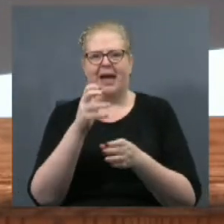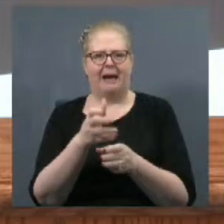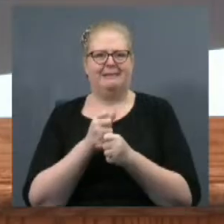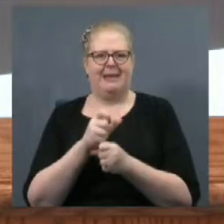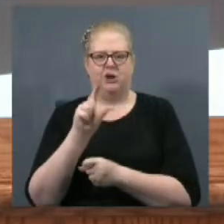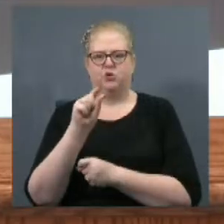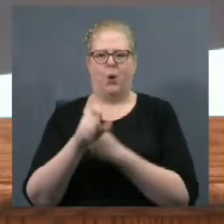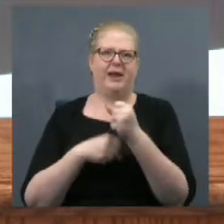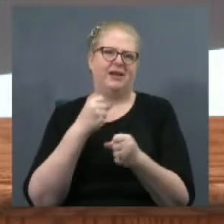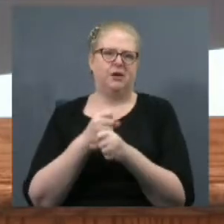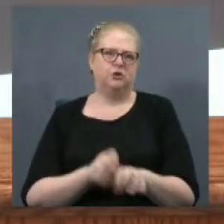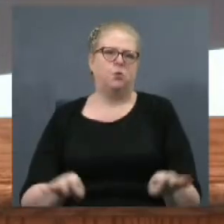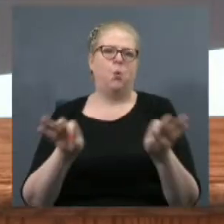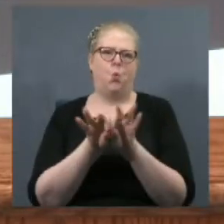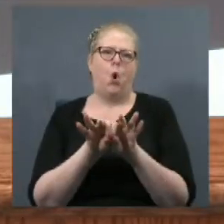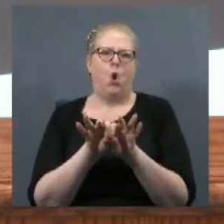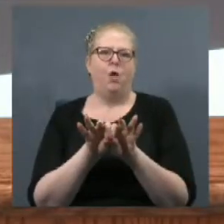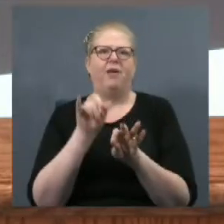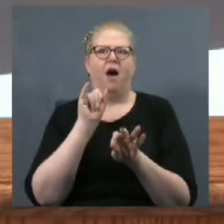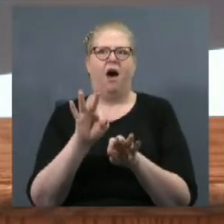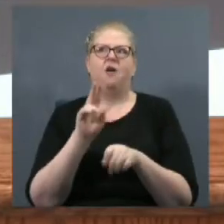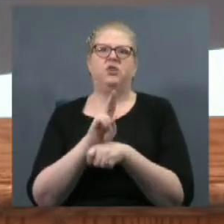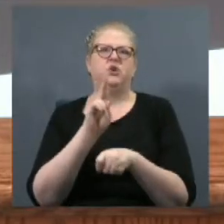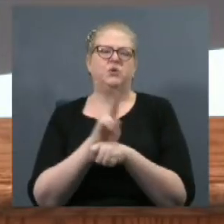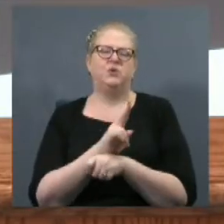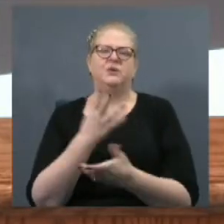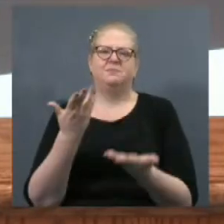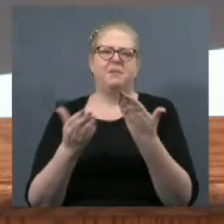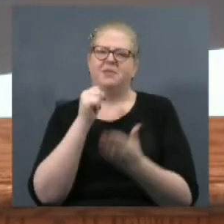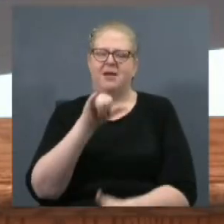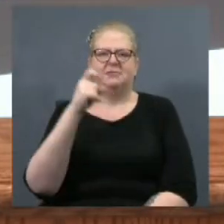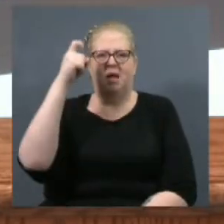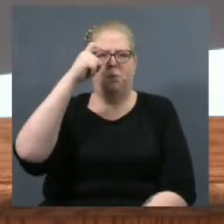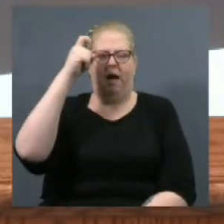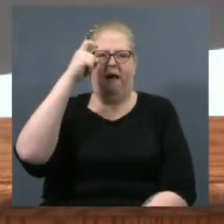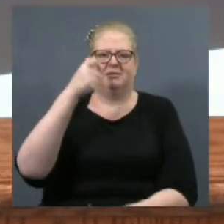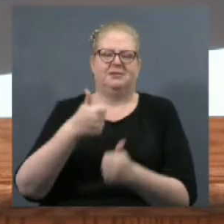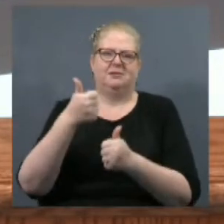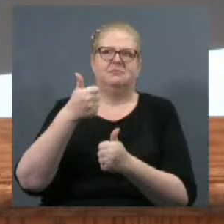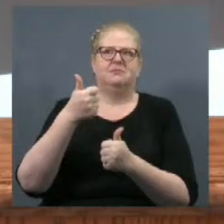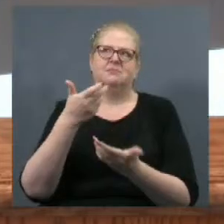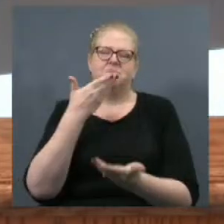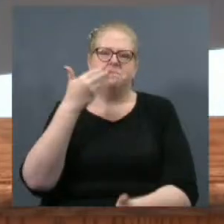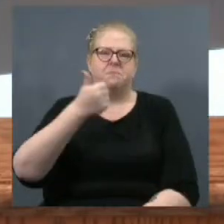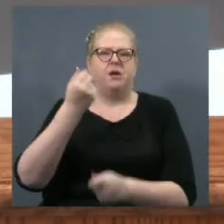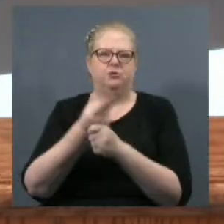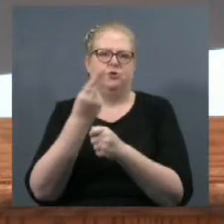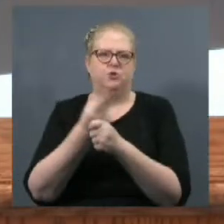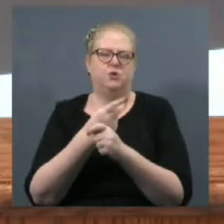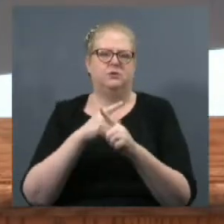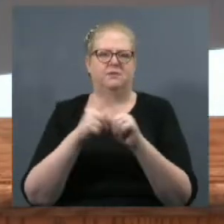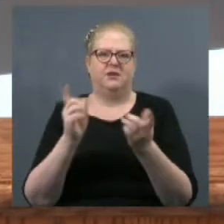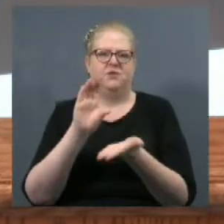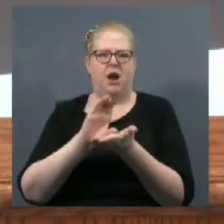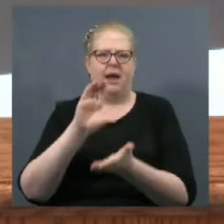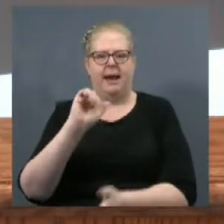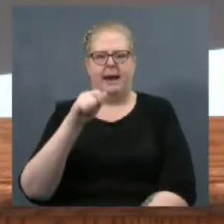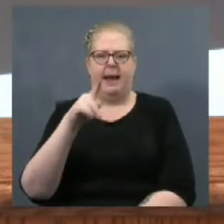is probably the wisest use. Street maintenance is maintenance, it's not capital. It's different when we're rebuilding a